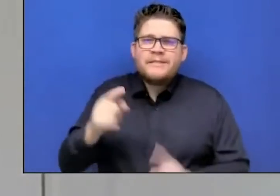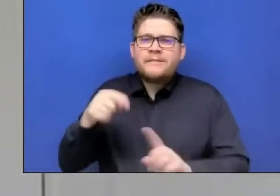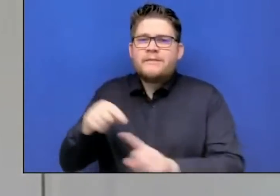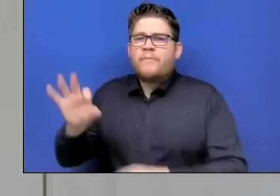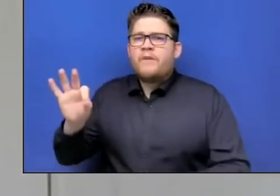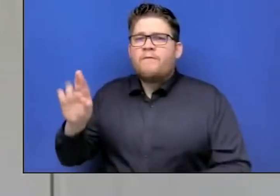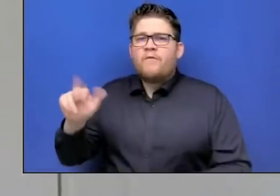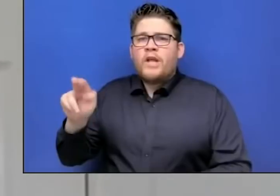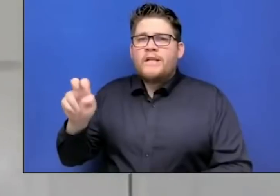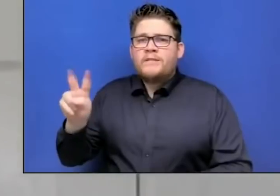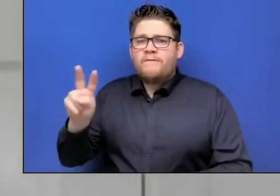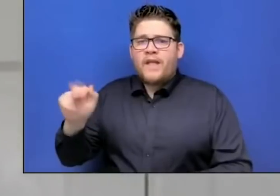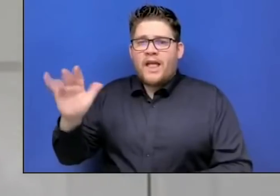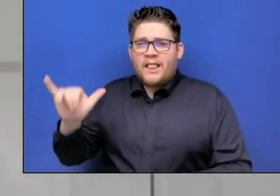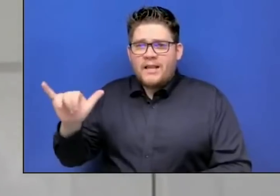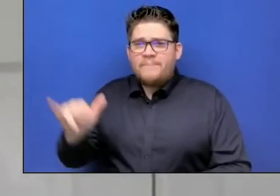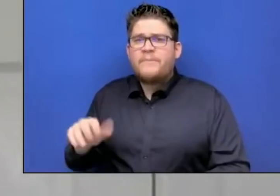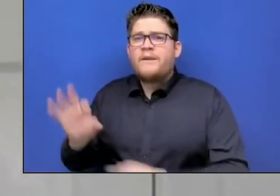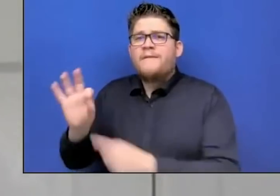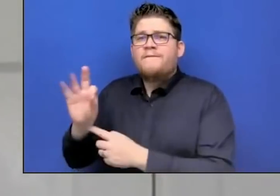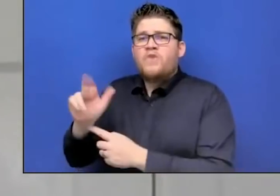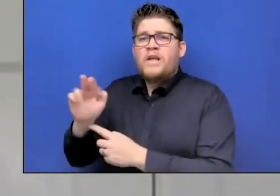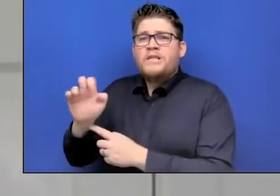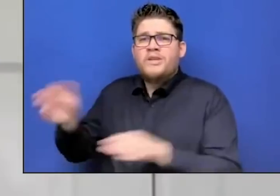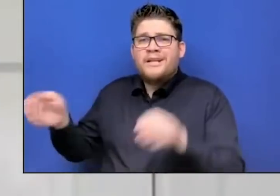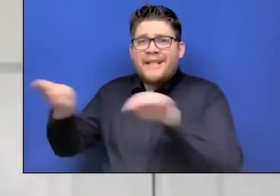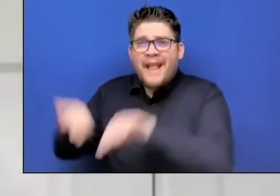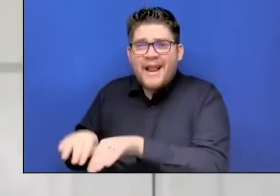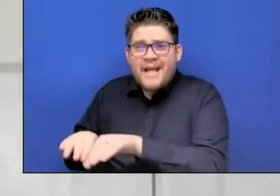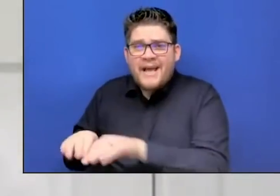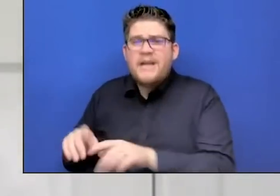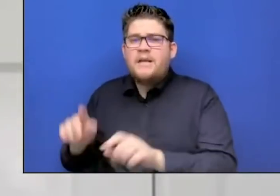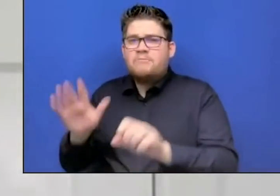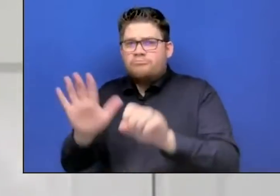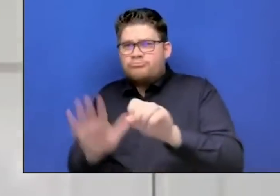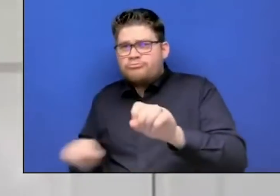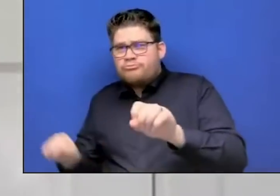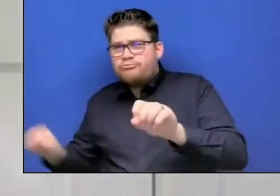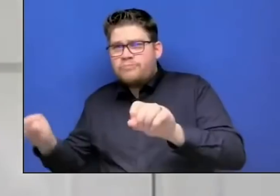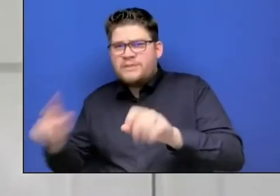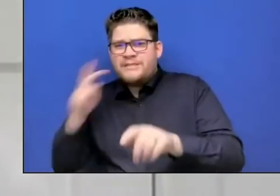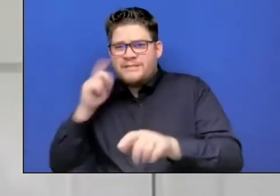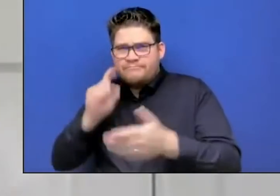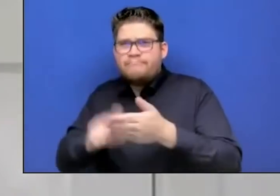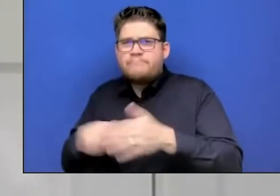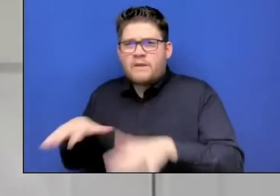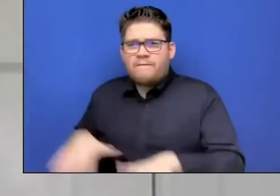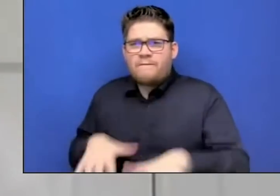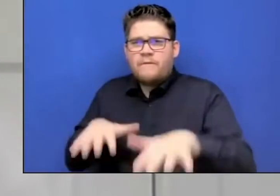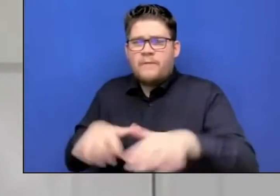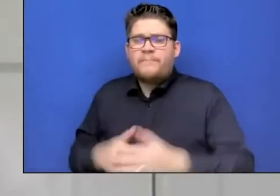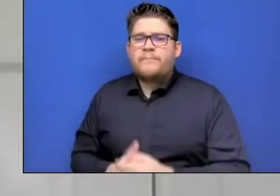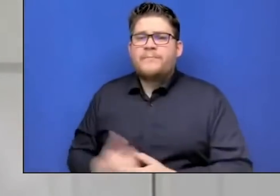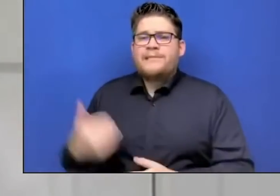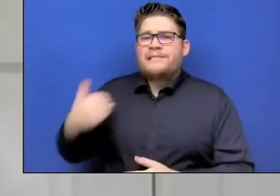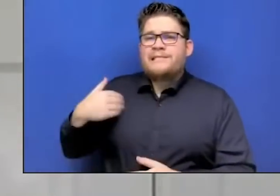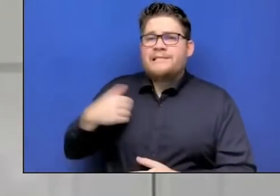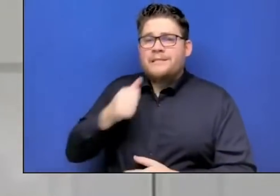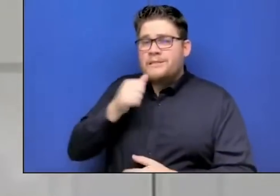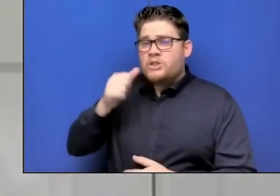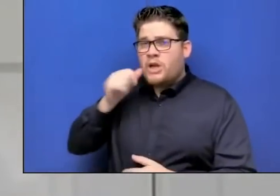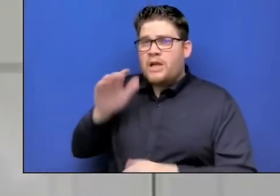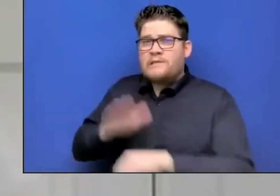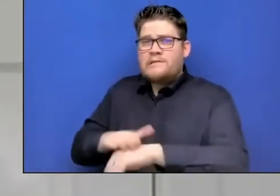the interior watersheds. Flood warnings were issued Sunday and remain in effect for the Coquihalla, Coldwater, Tulamine,